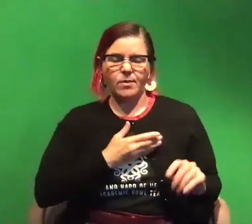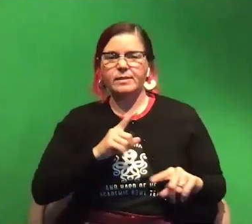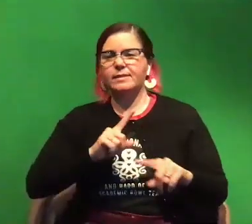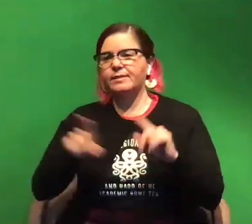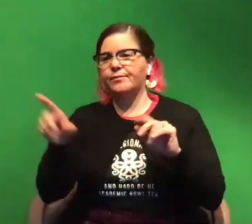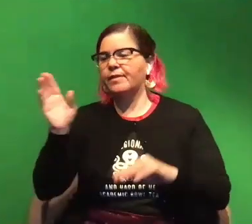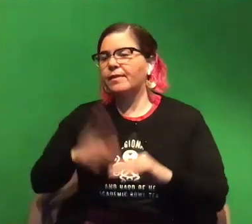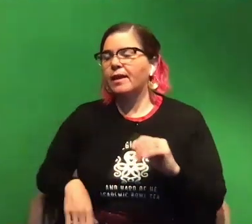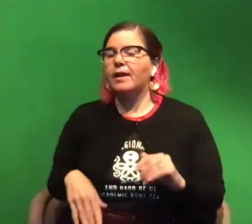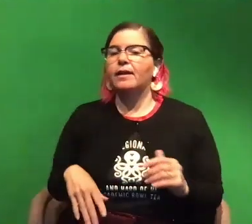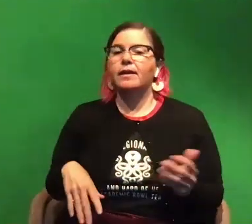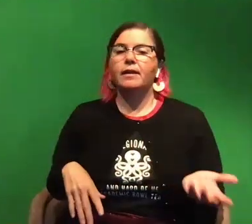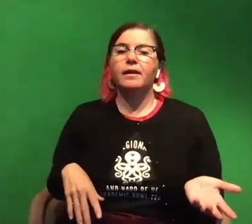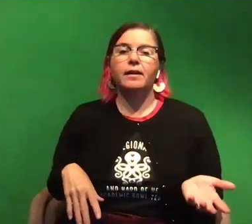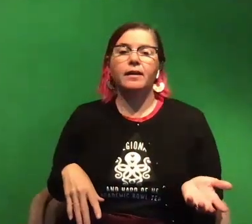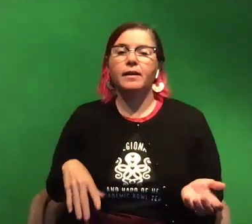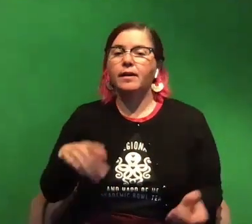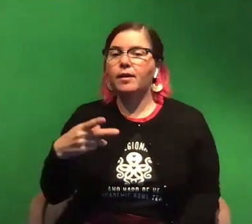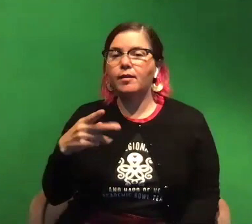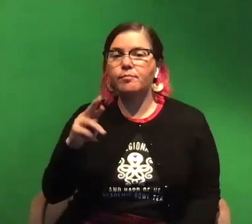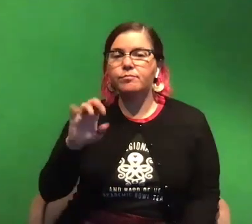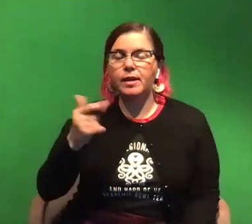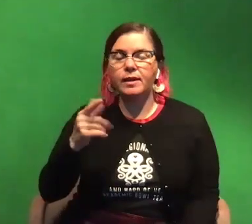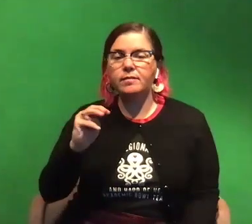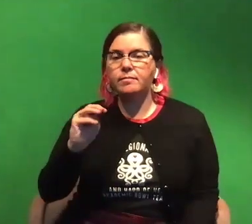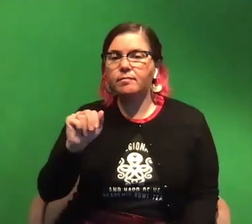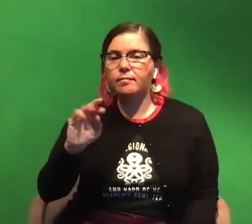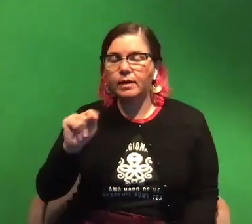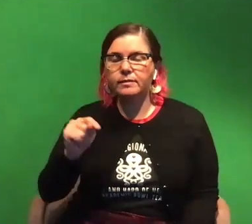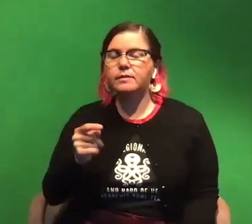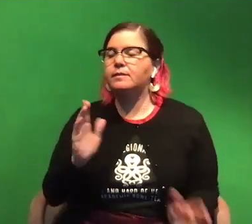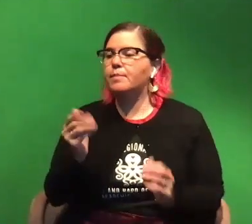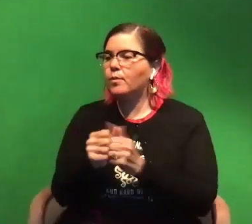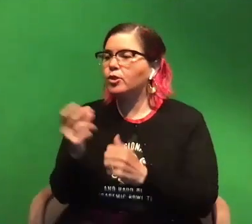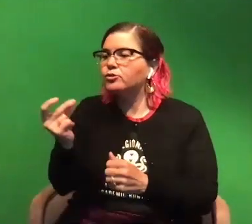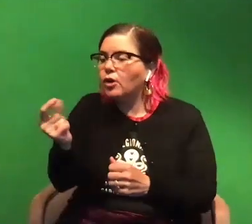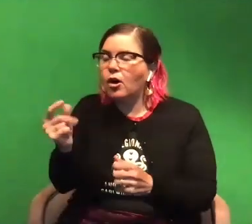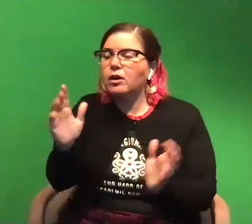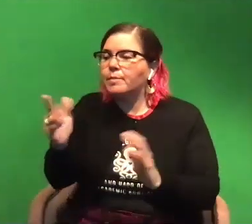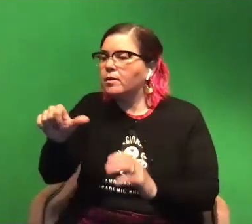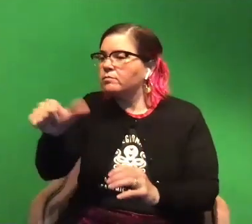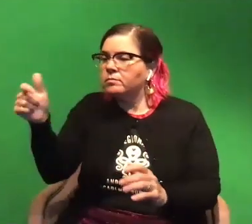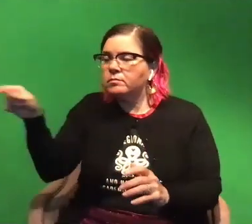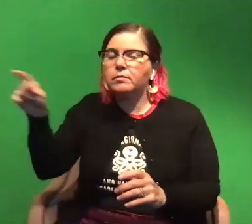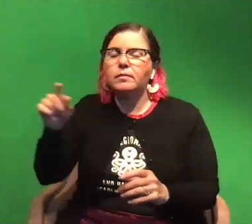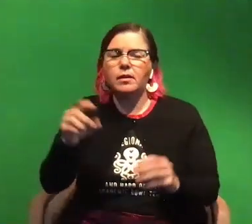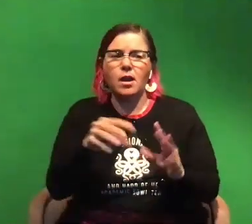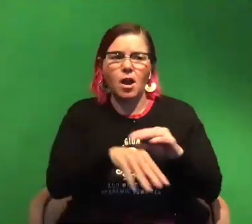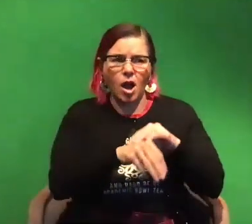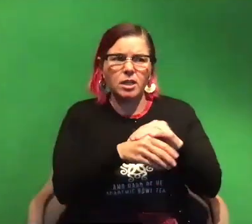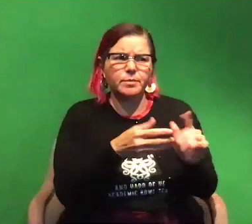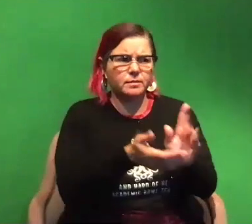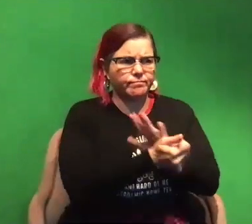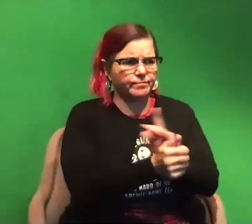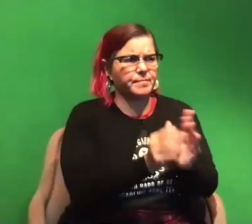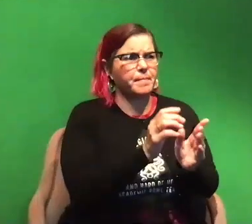than a praying mantis's intelligence versus a dog's intelligence. An octopus is very good at being an octopus. And